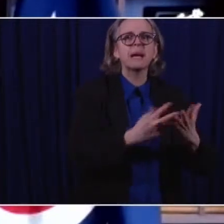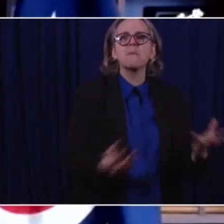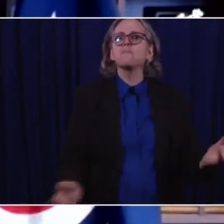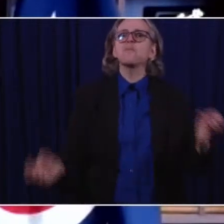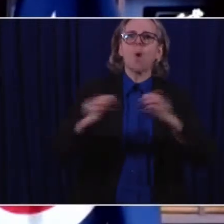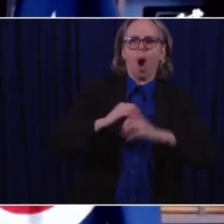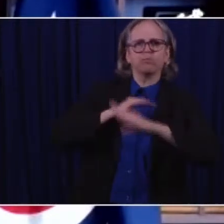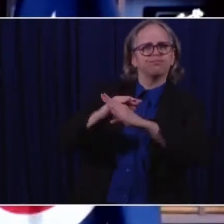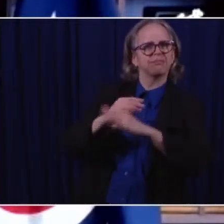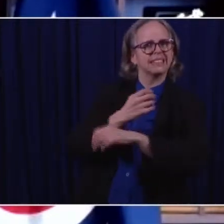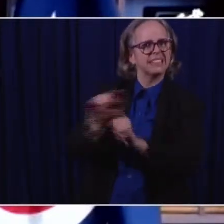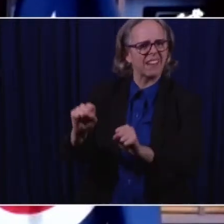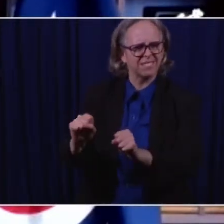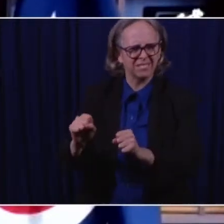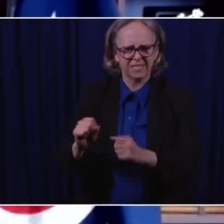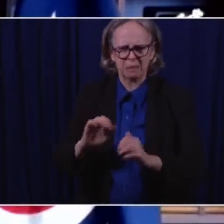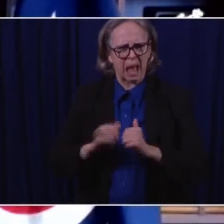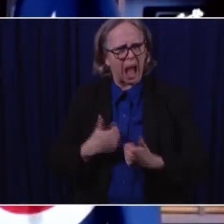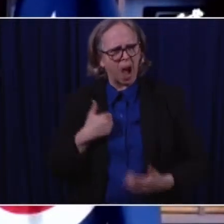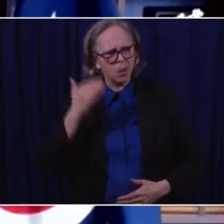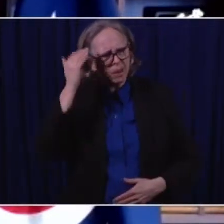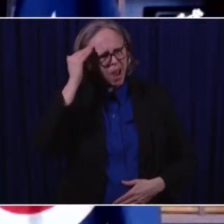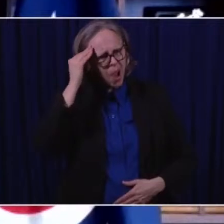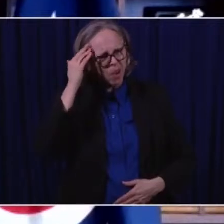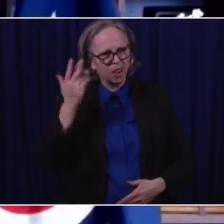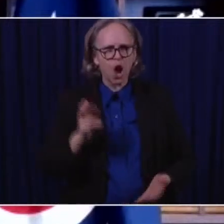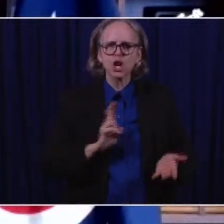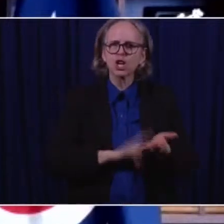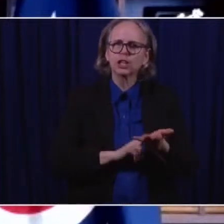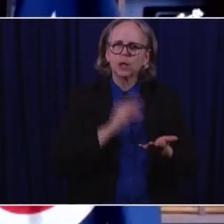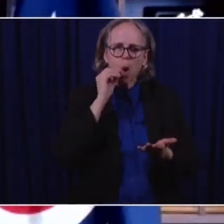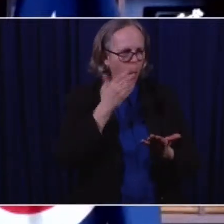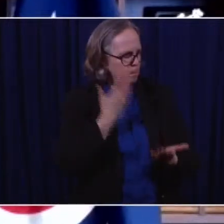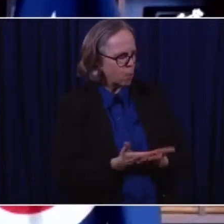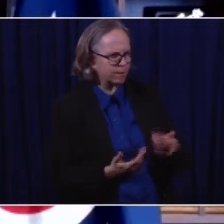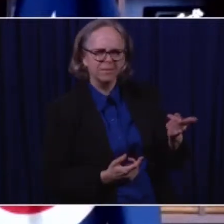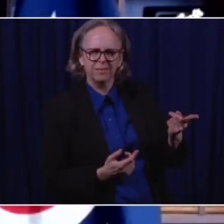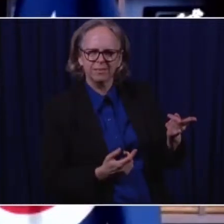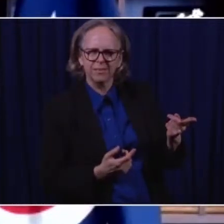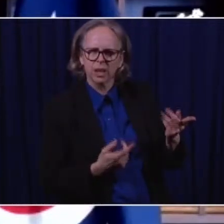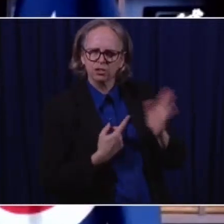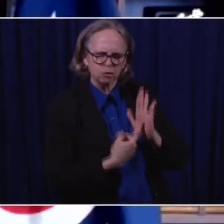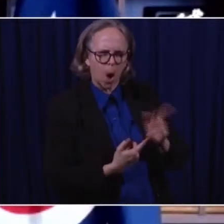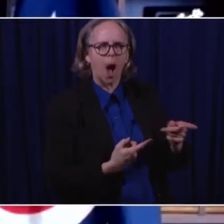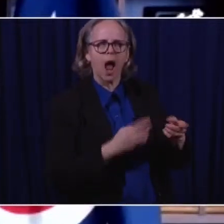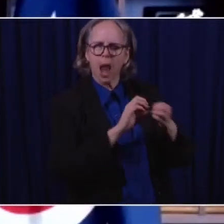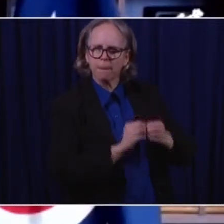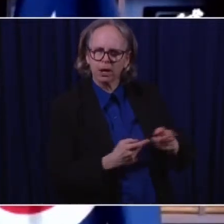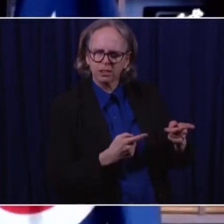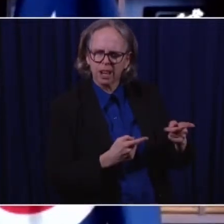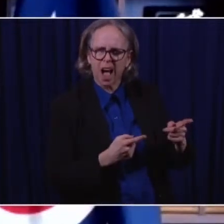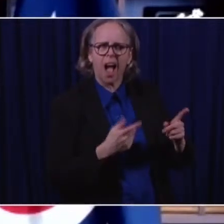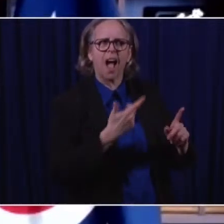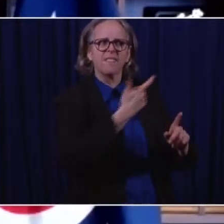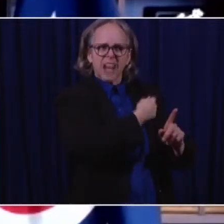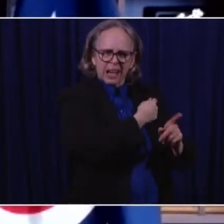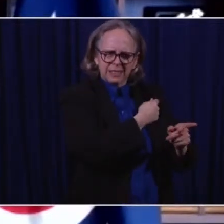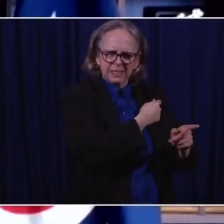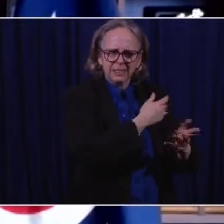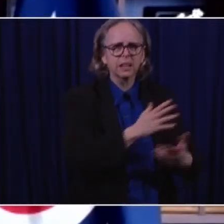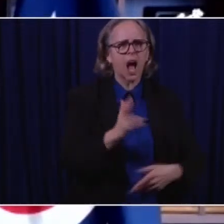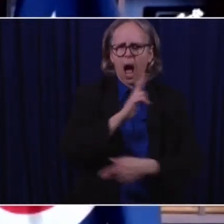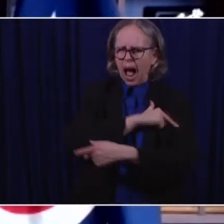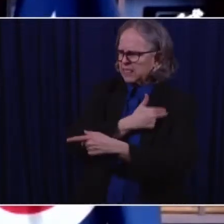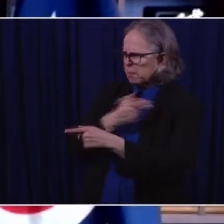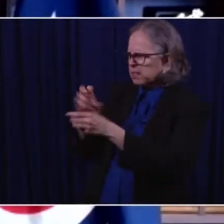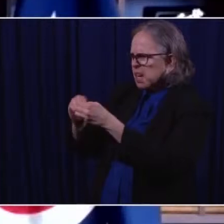vulnerable. Once they have the vaccination, it's working. And we also have the evidence of schools. Many schools have been open